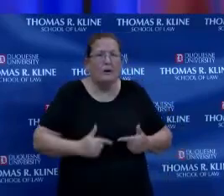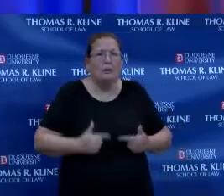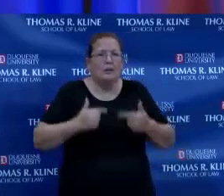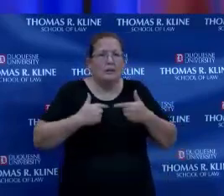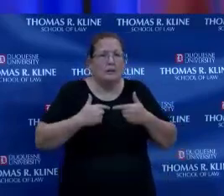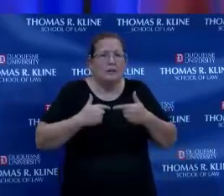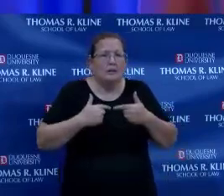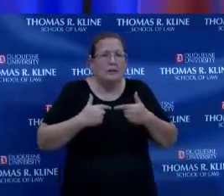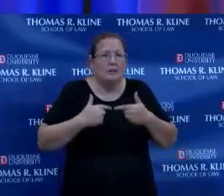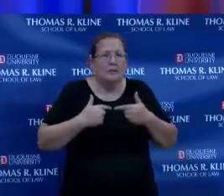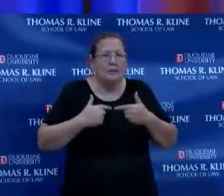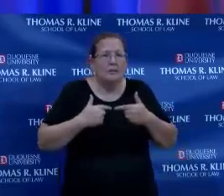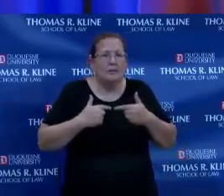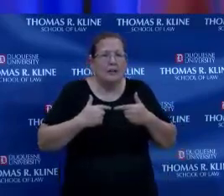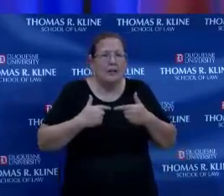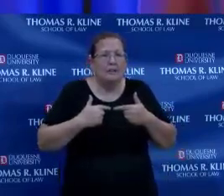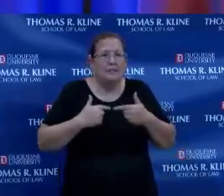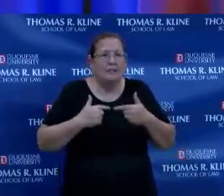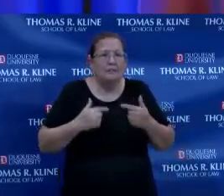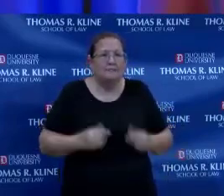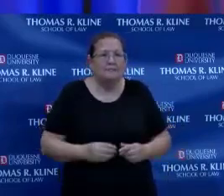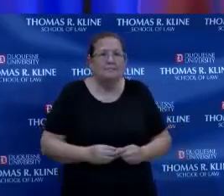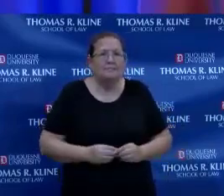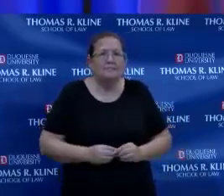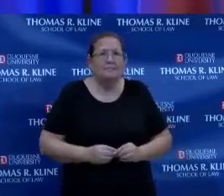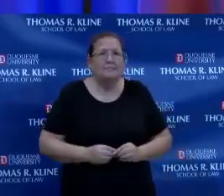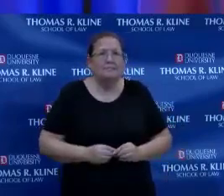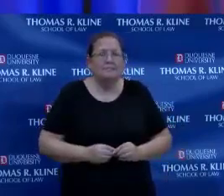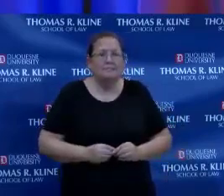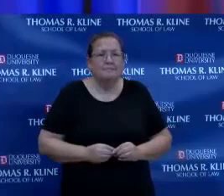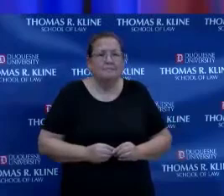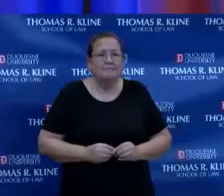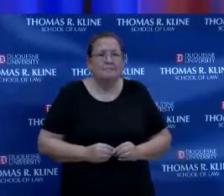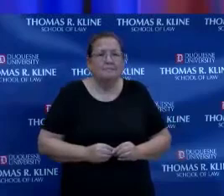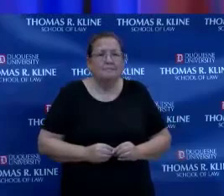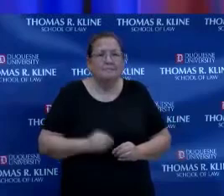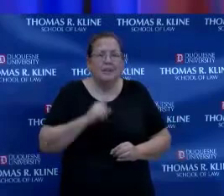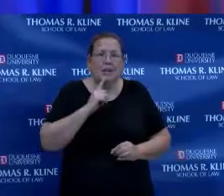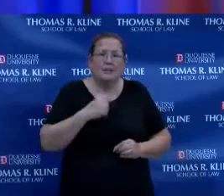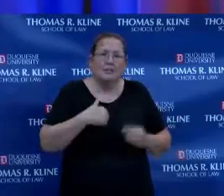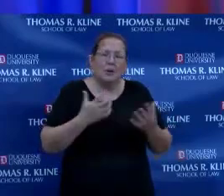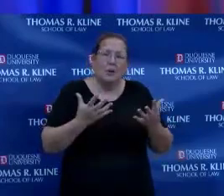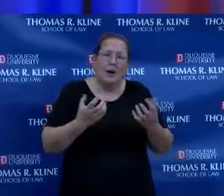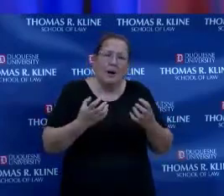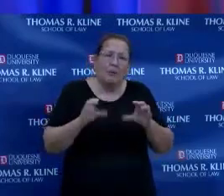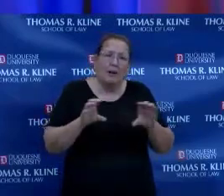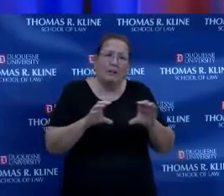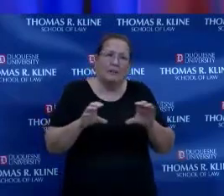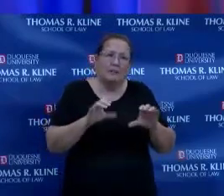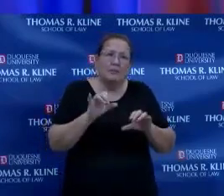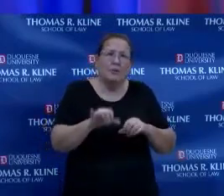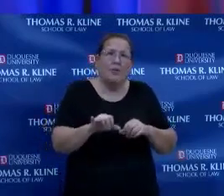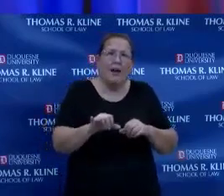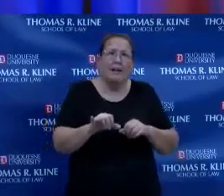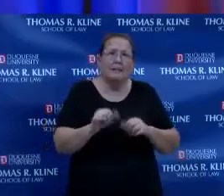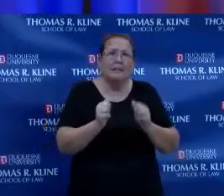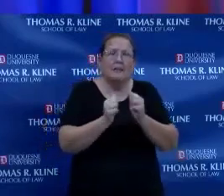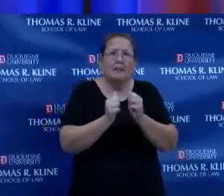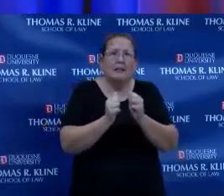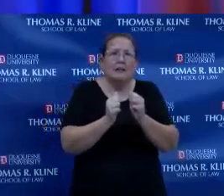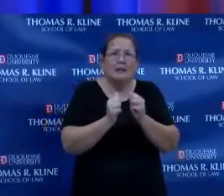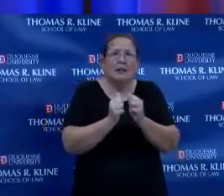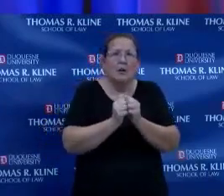study? Like a lot. And so I want to do it that way, with 10